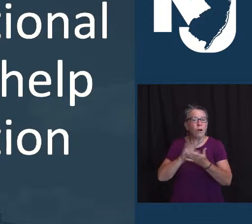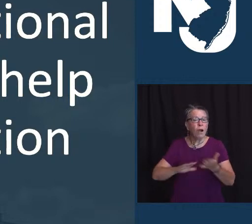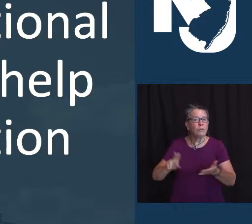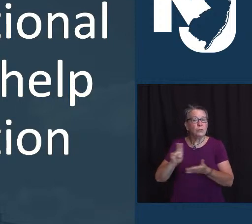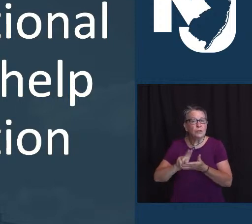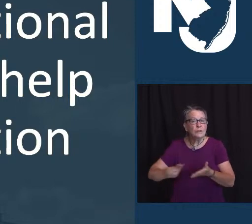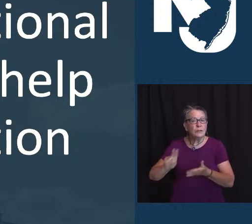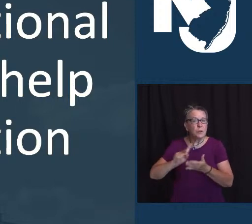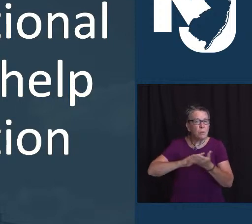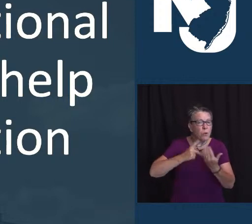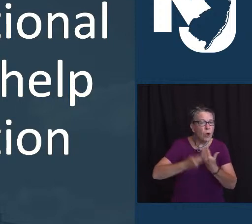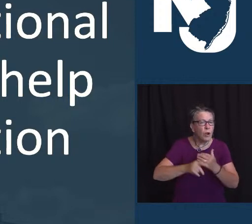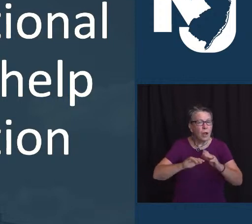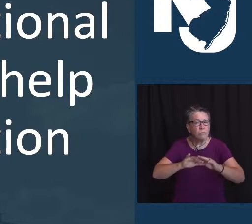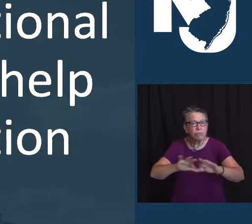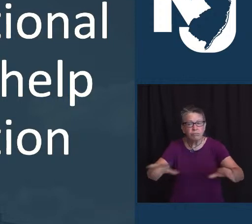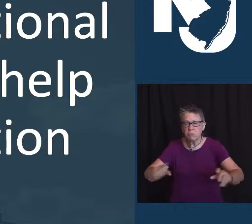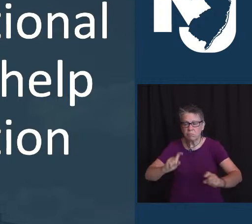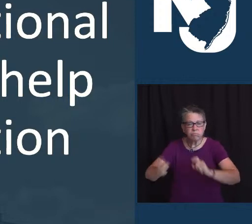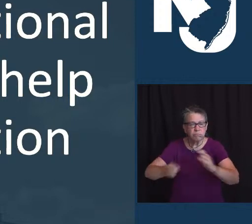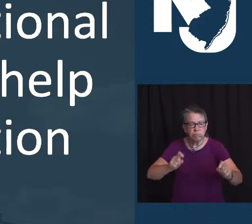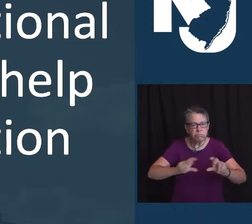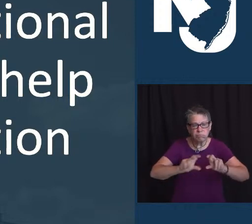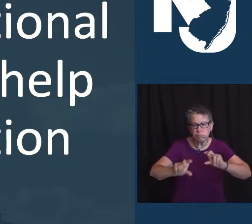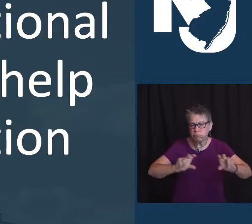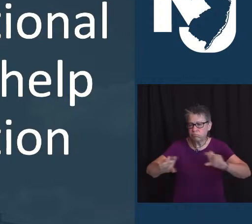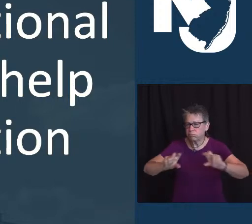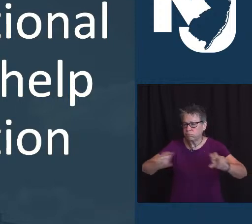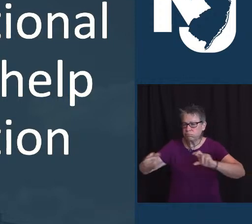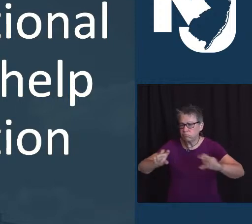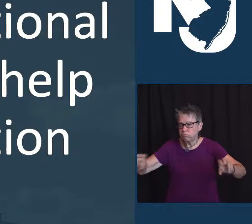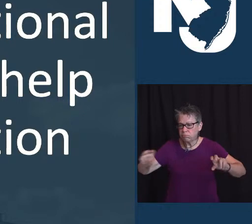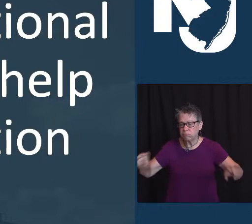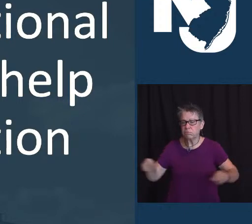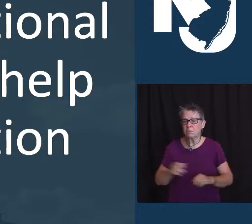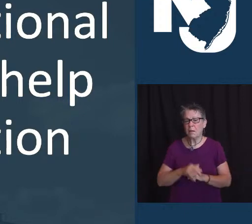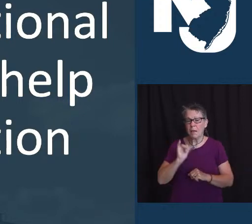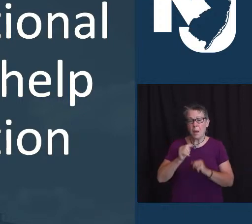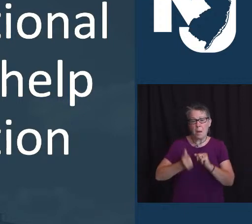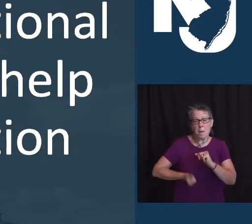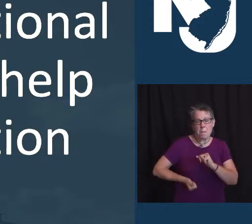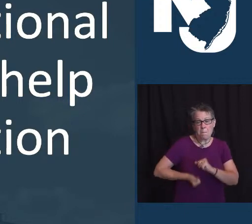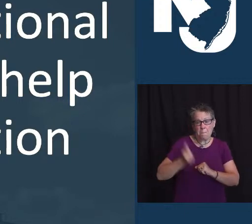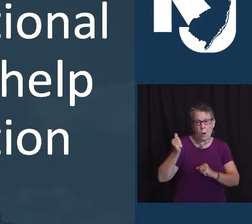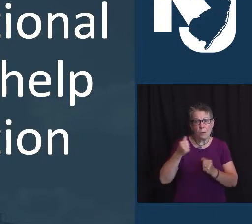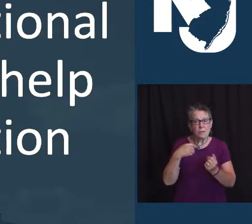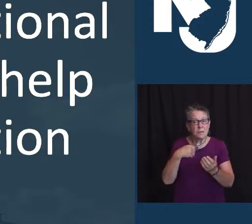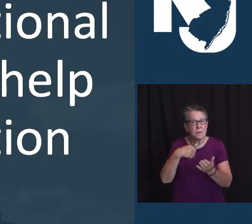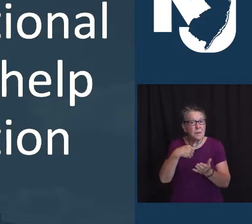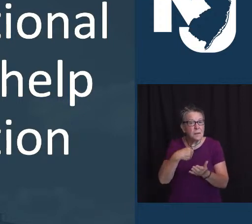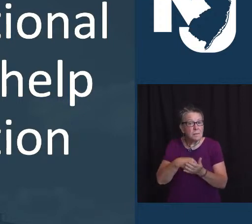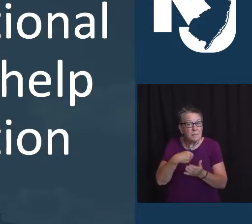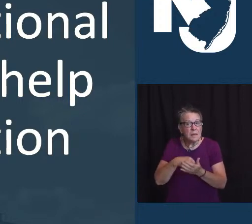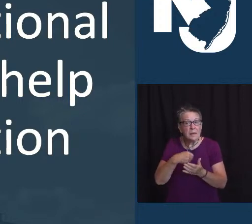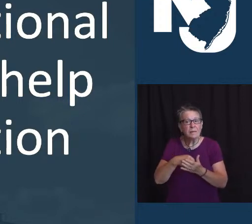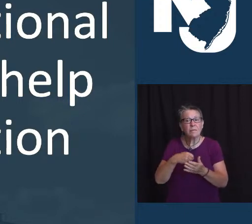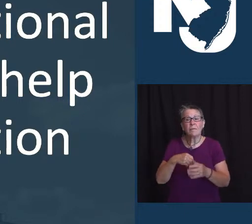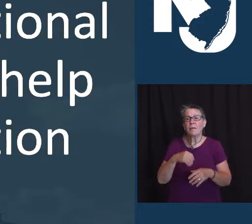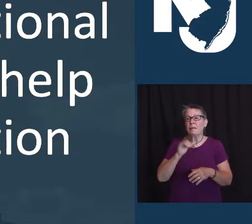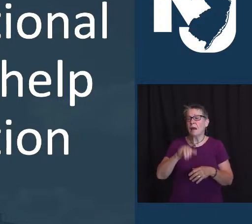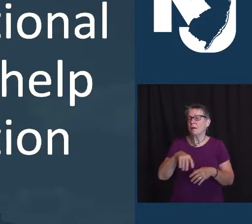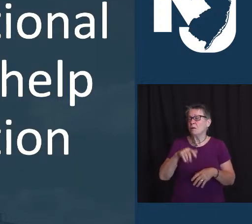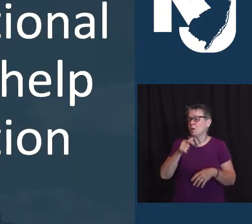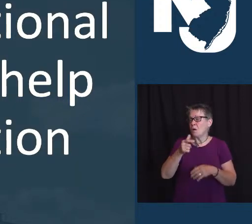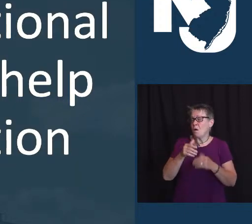missions. The bulk of this funding, about $28.5 million, is headed out to nearly 36 colleges and universities